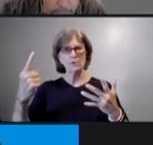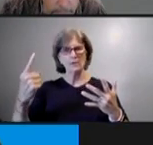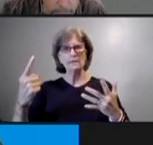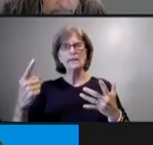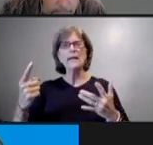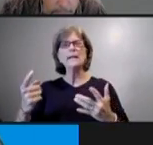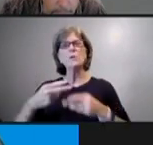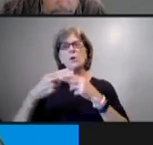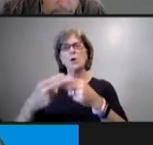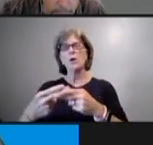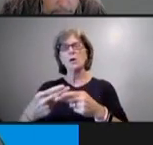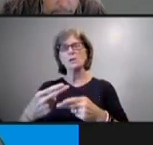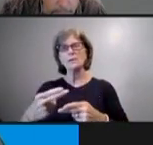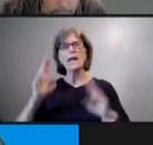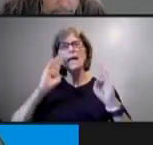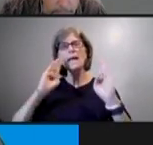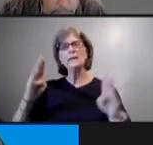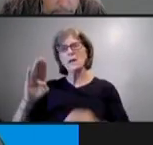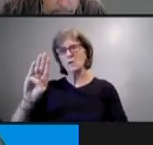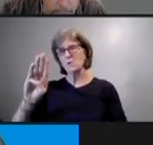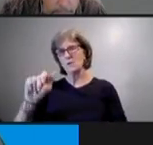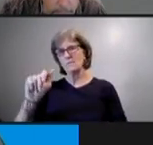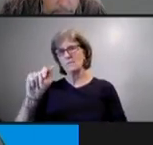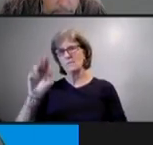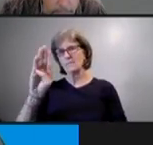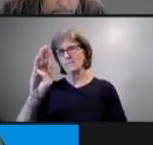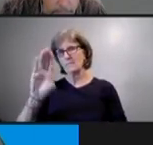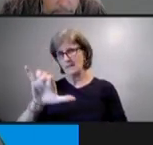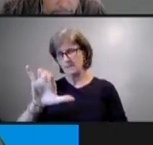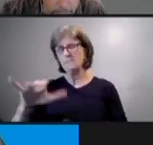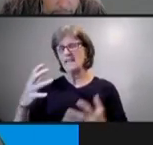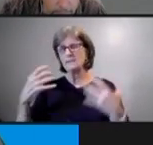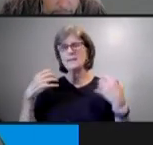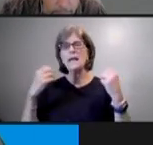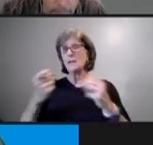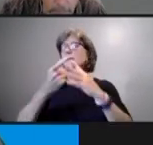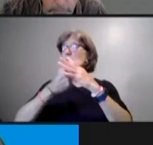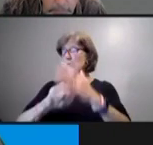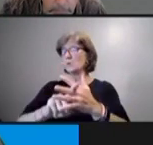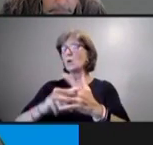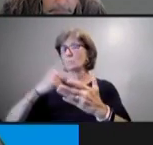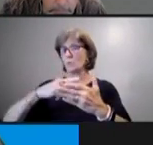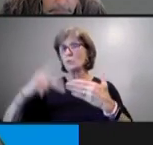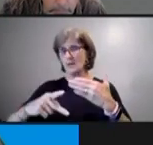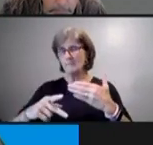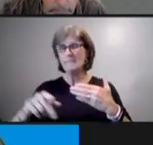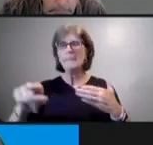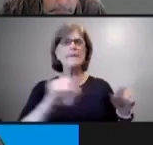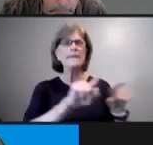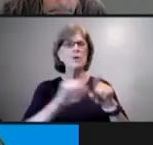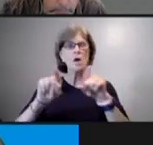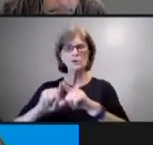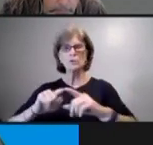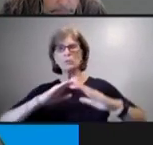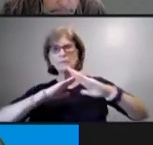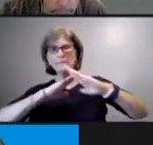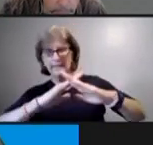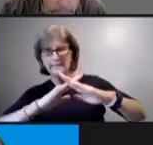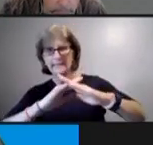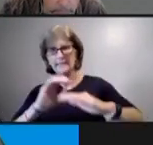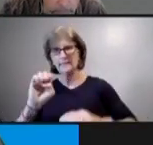Baby that we get referrals from Healthy Start, as well as Family Eviction Prevention